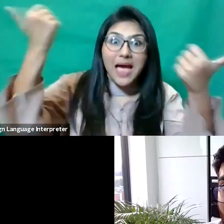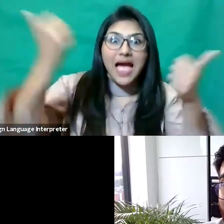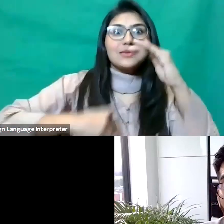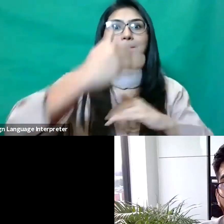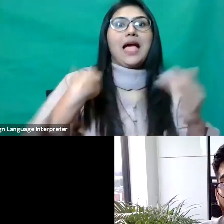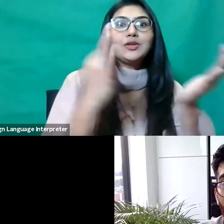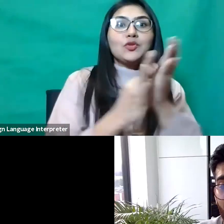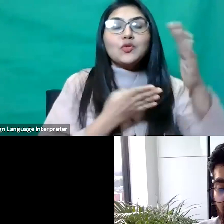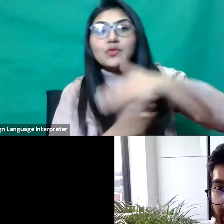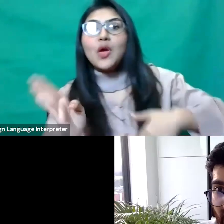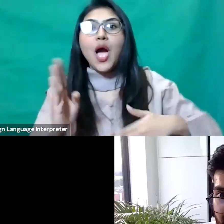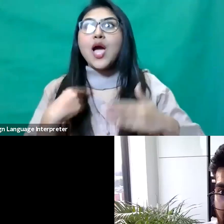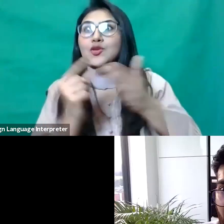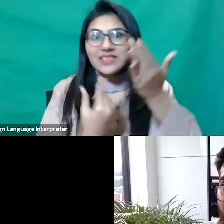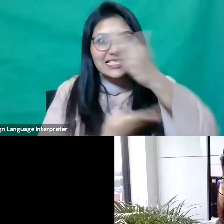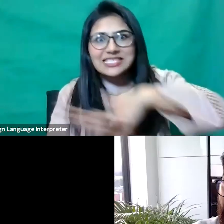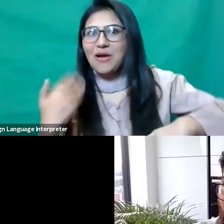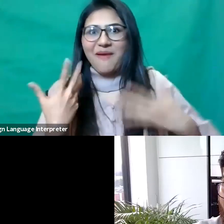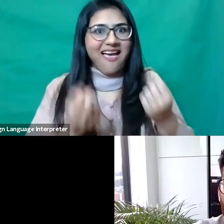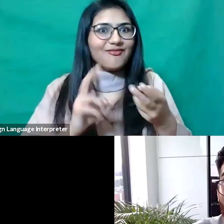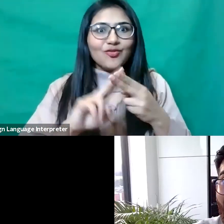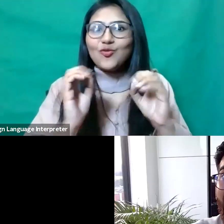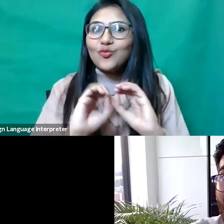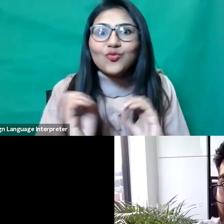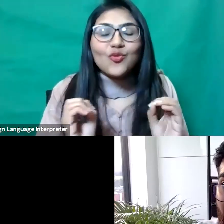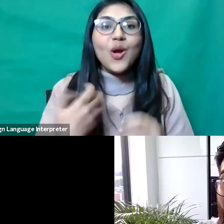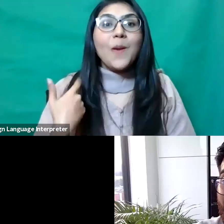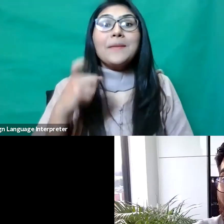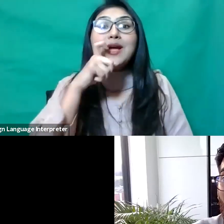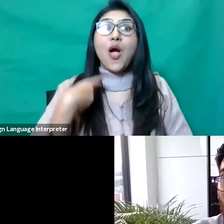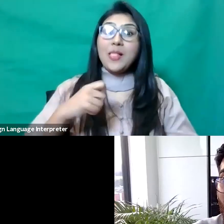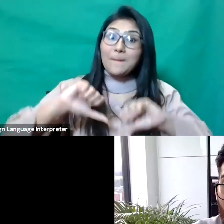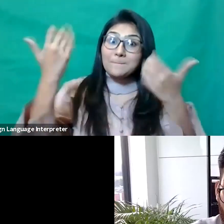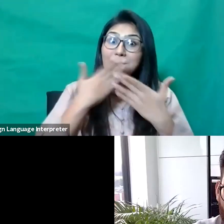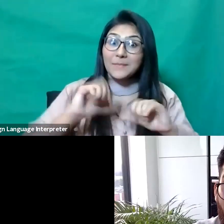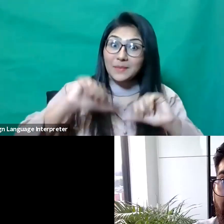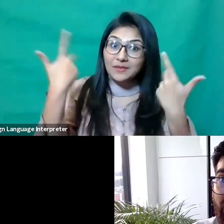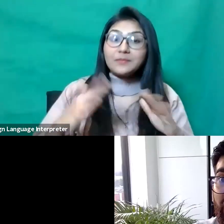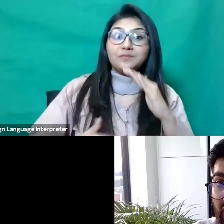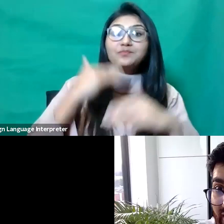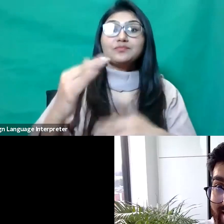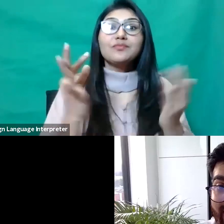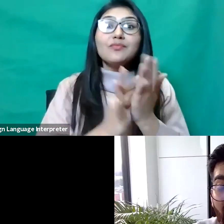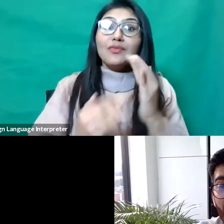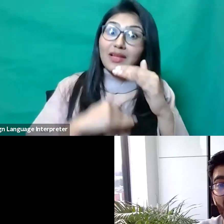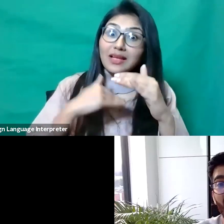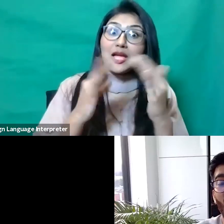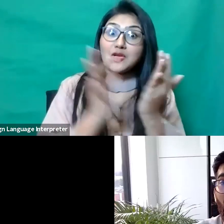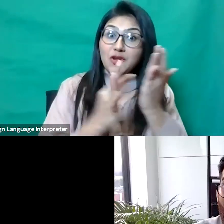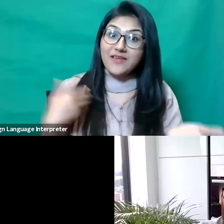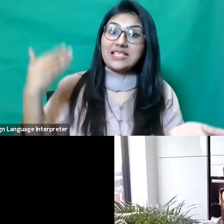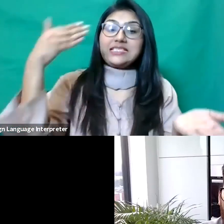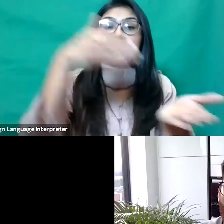any friends. But I passed my exams in college, and then I successfully passed through to university.